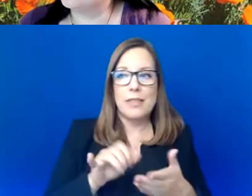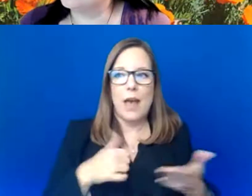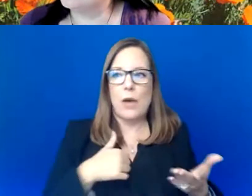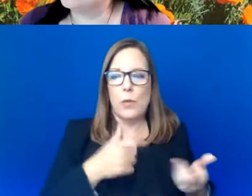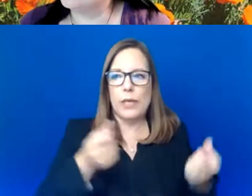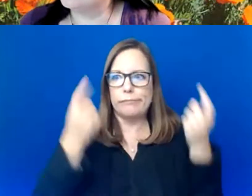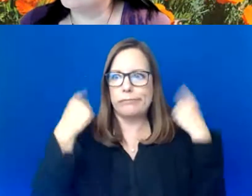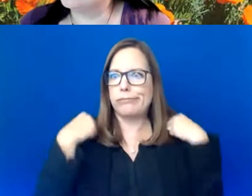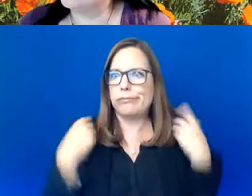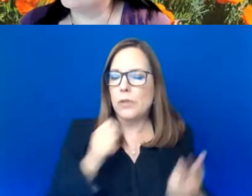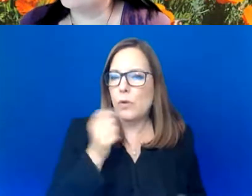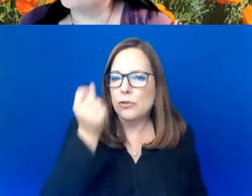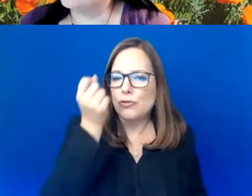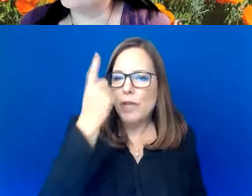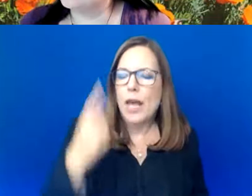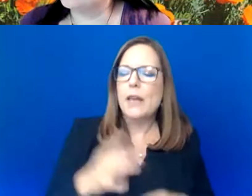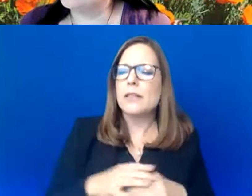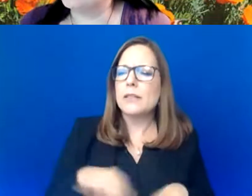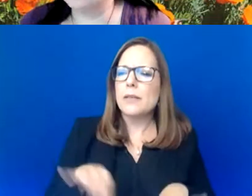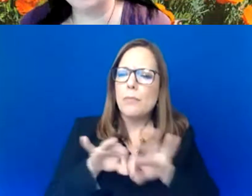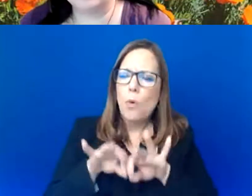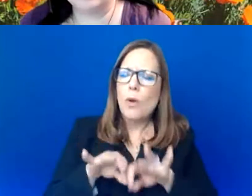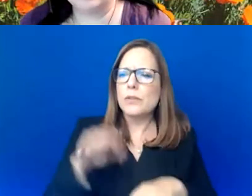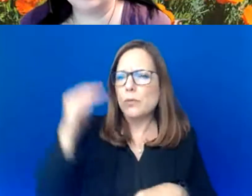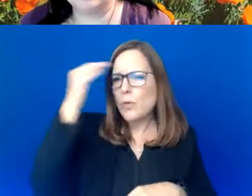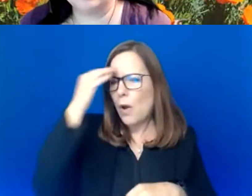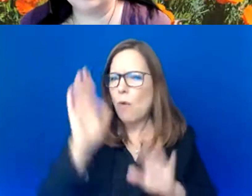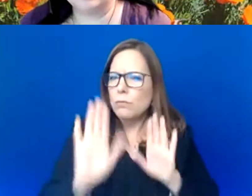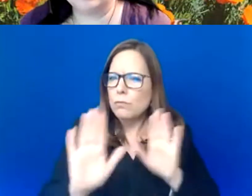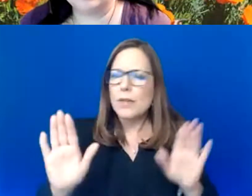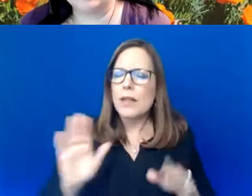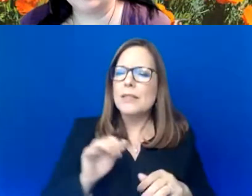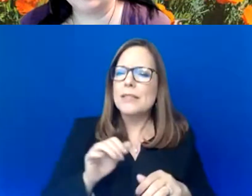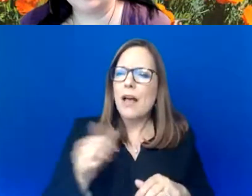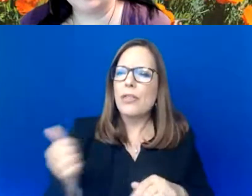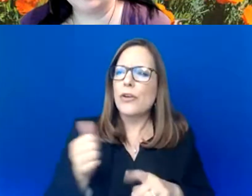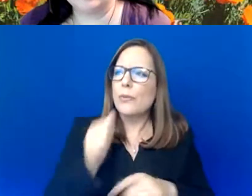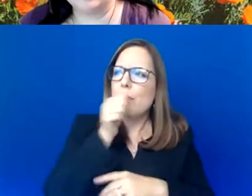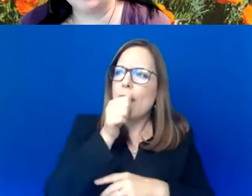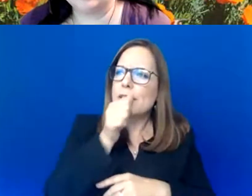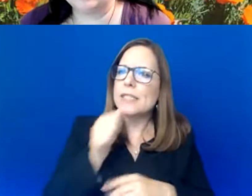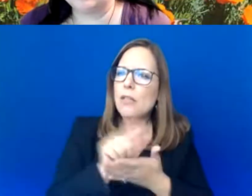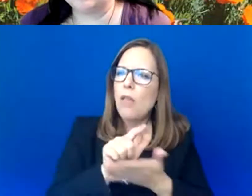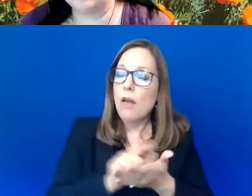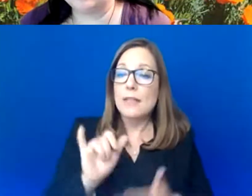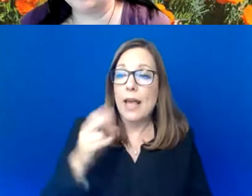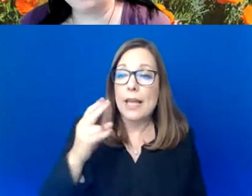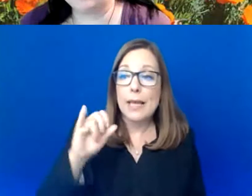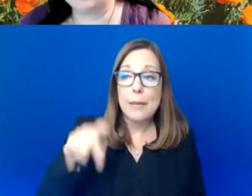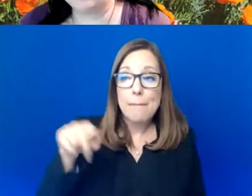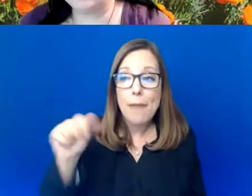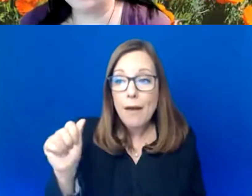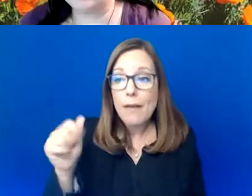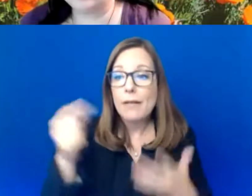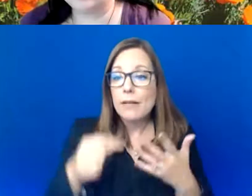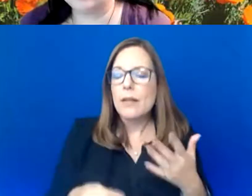Welfare Institution Code, the different codes that are out there, HIPAA, et cetera, because oftentimes what I have found when I